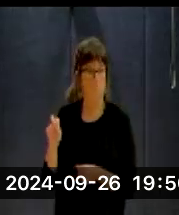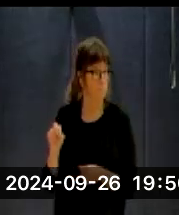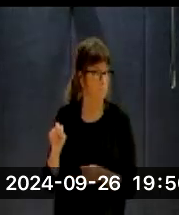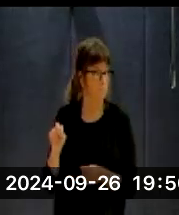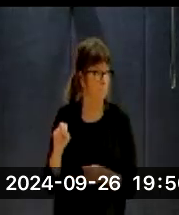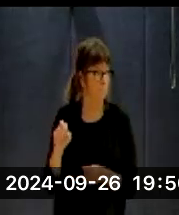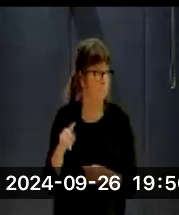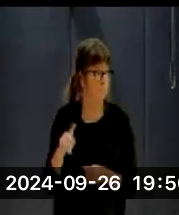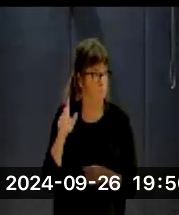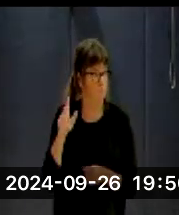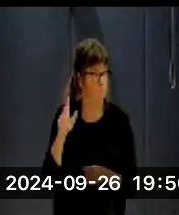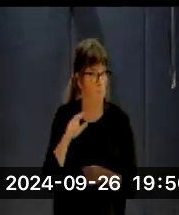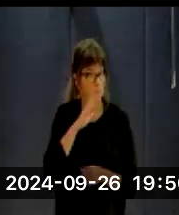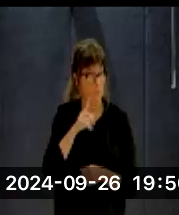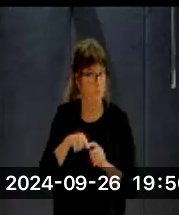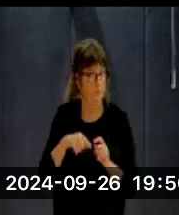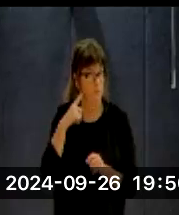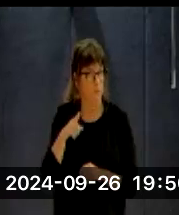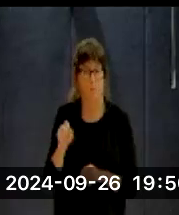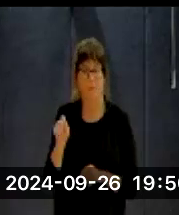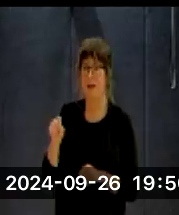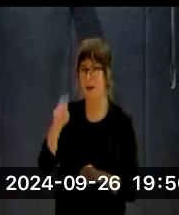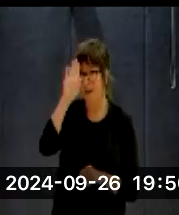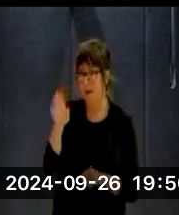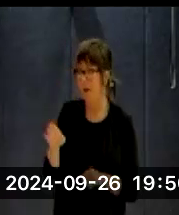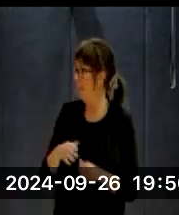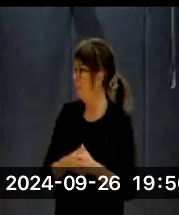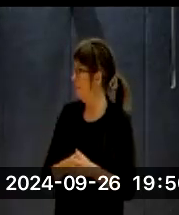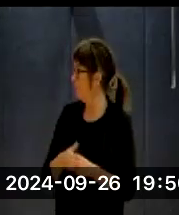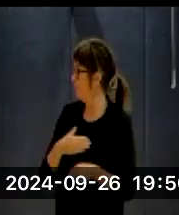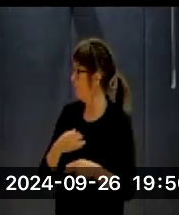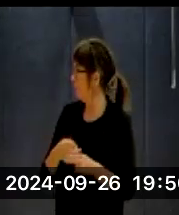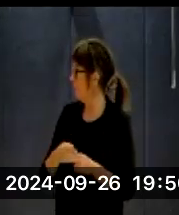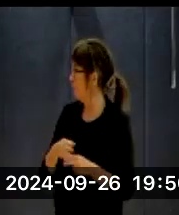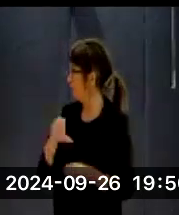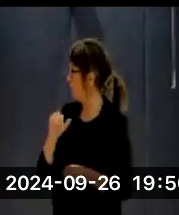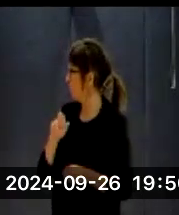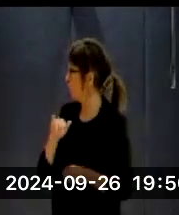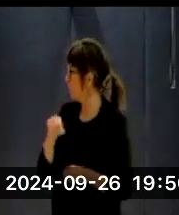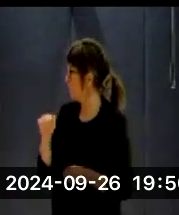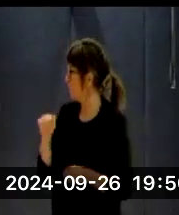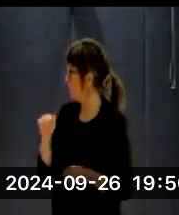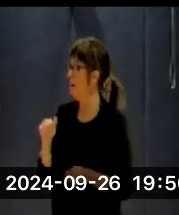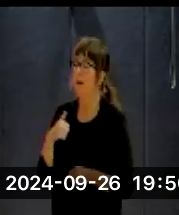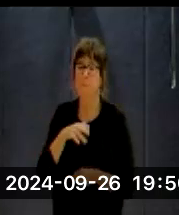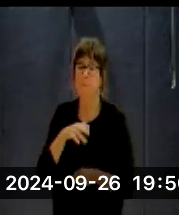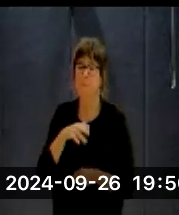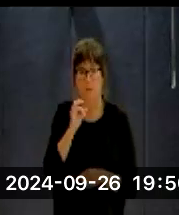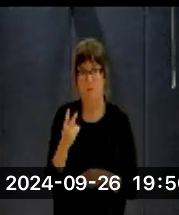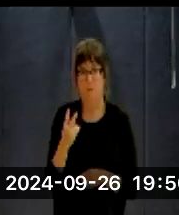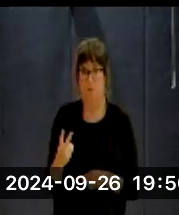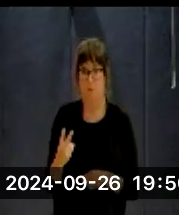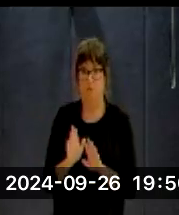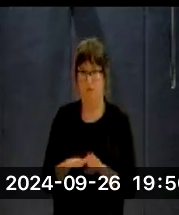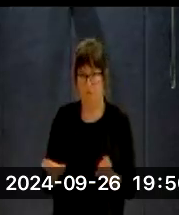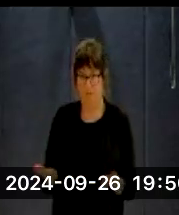If you're speaking, we can hear you. Yeah. Hi, my name's Teresa. I'm a mom of 2